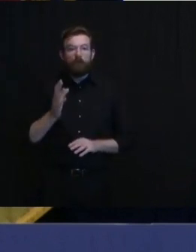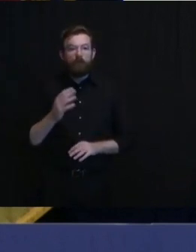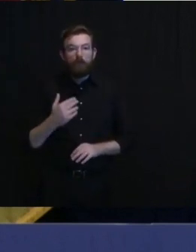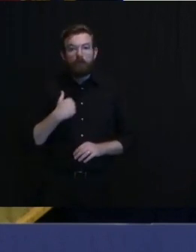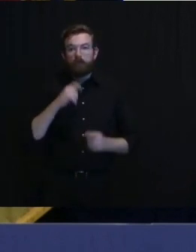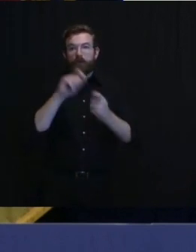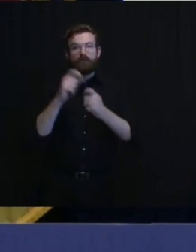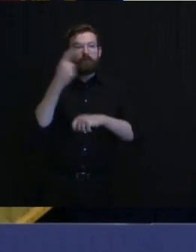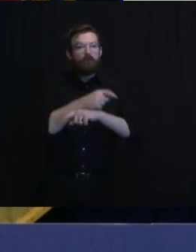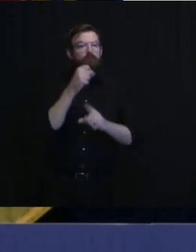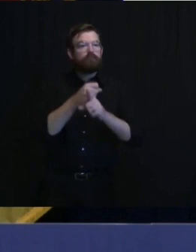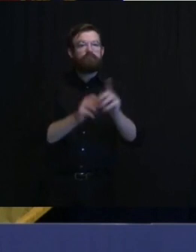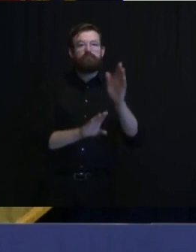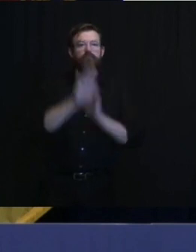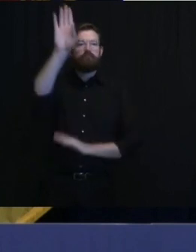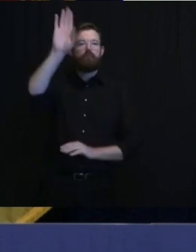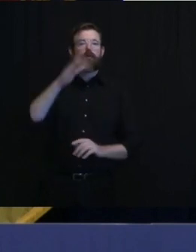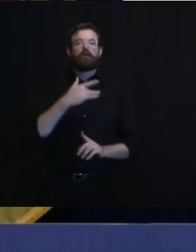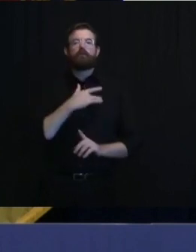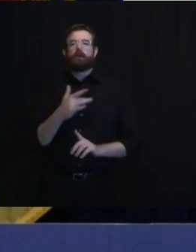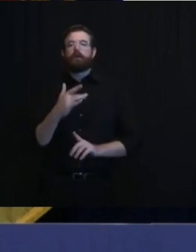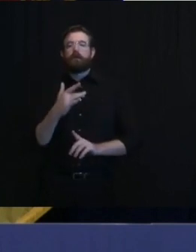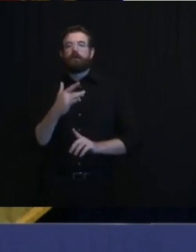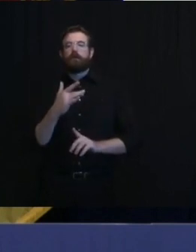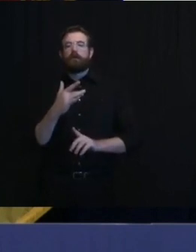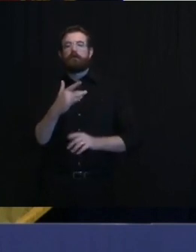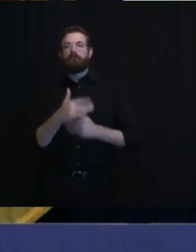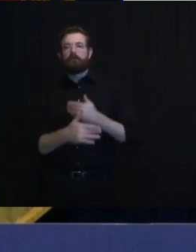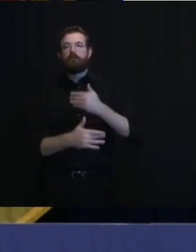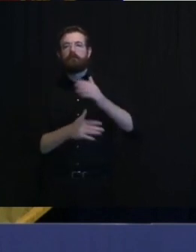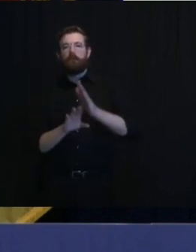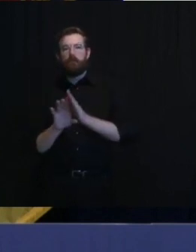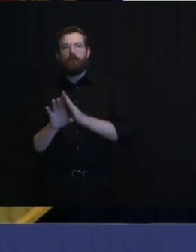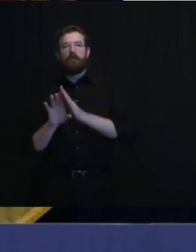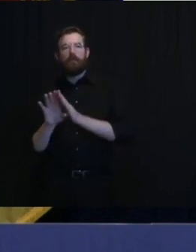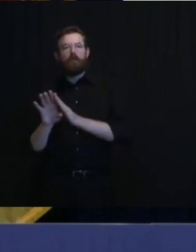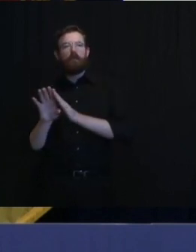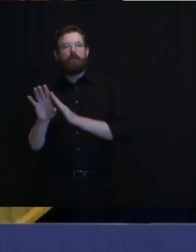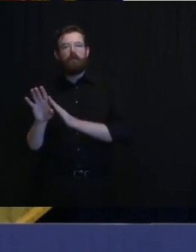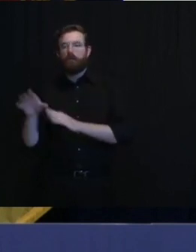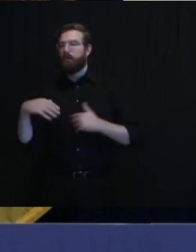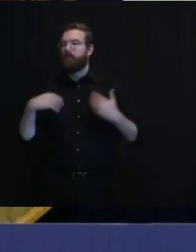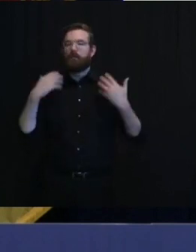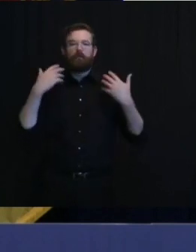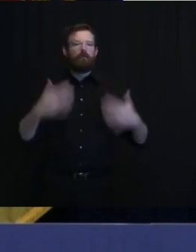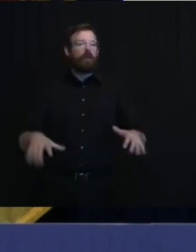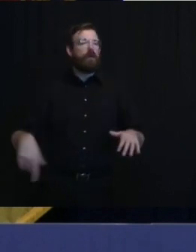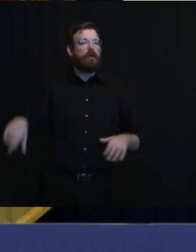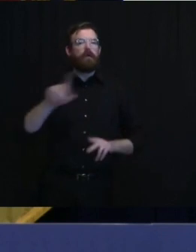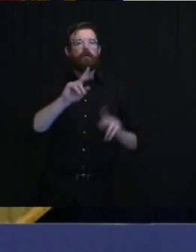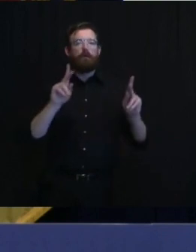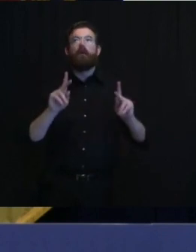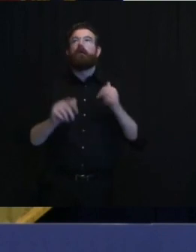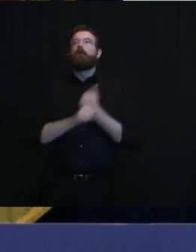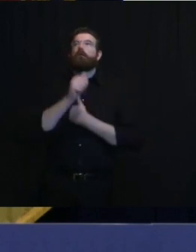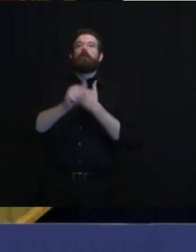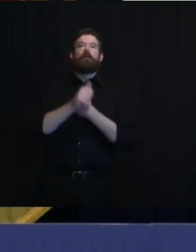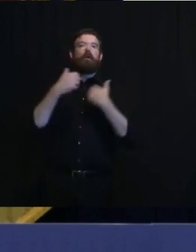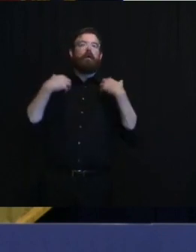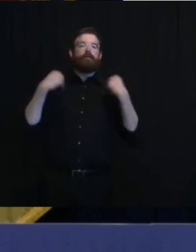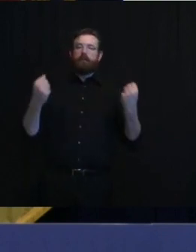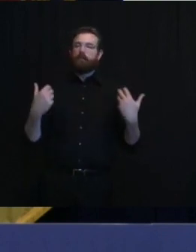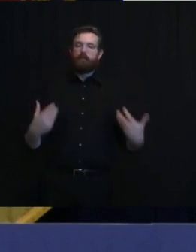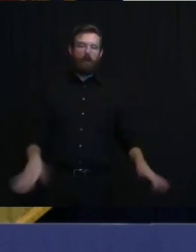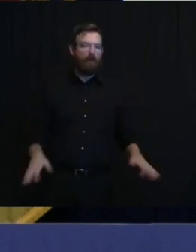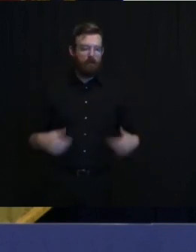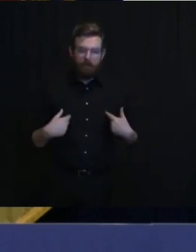and this gets, I think, a little bit to your question about teachers. I hope at the end of the day that educators, administrators, parents, kids will look